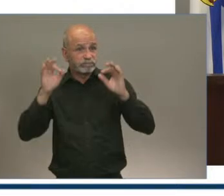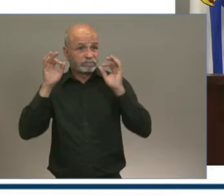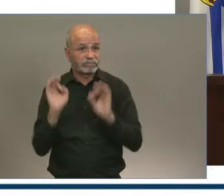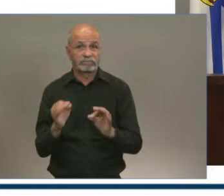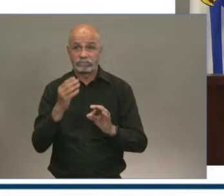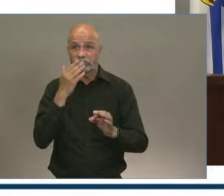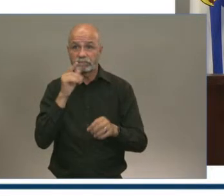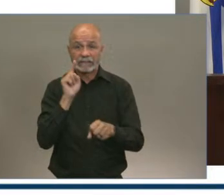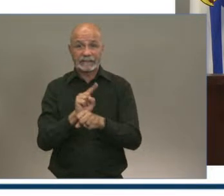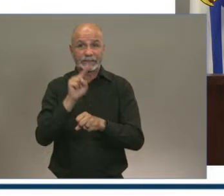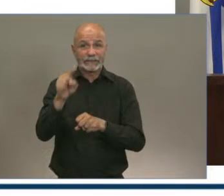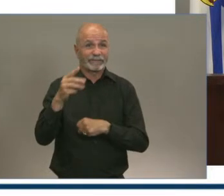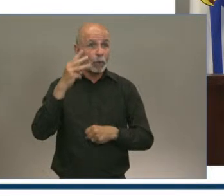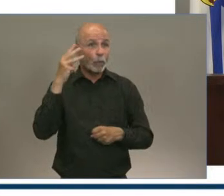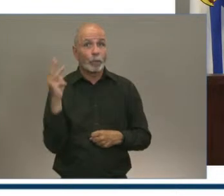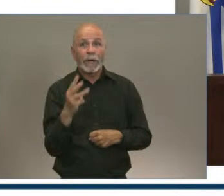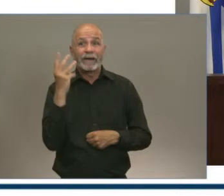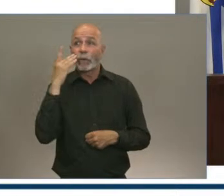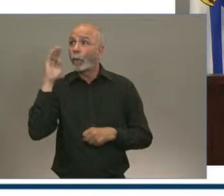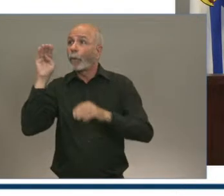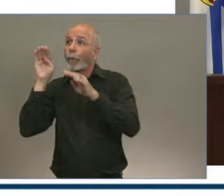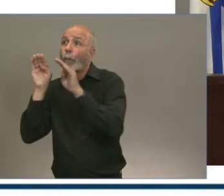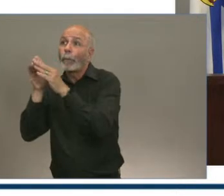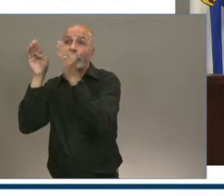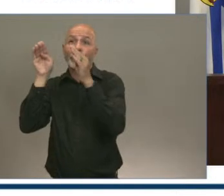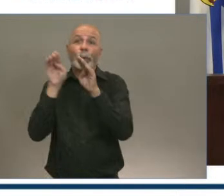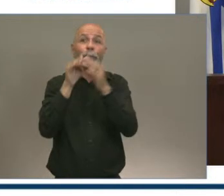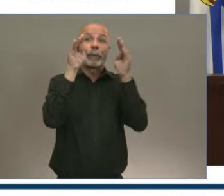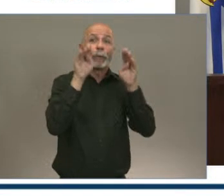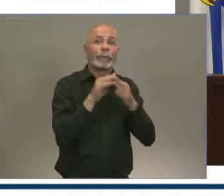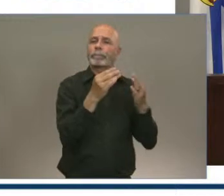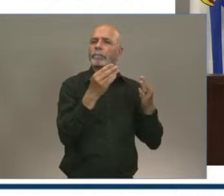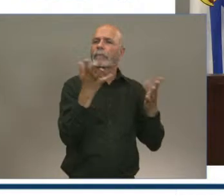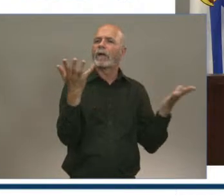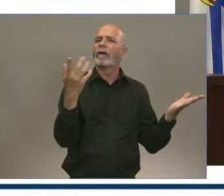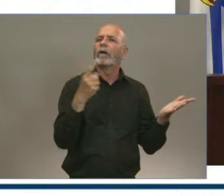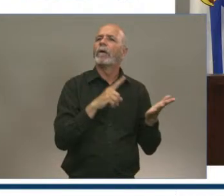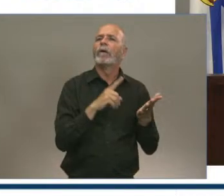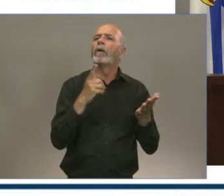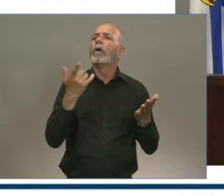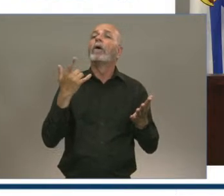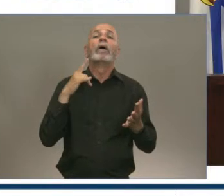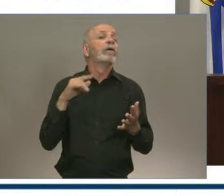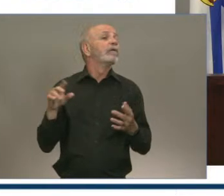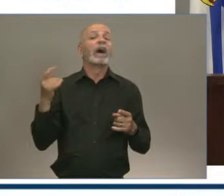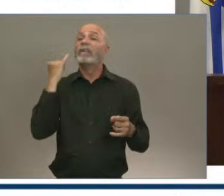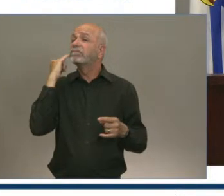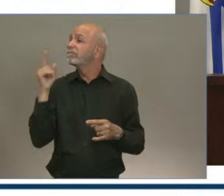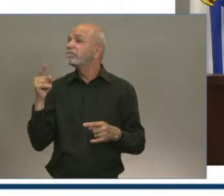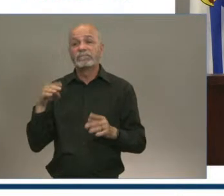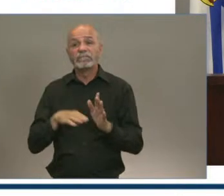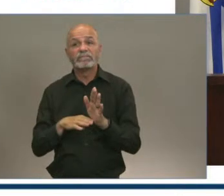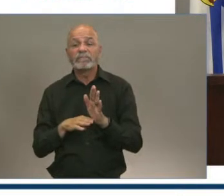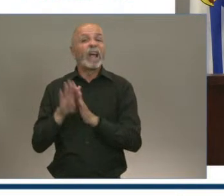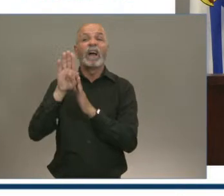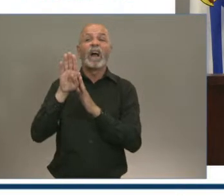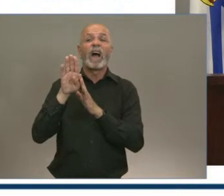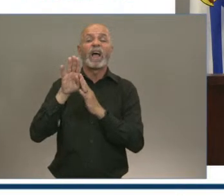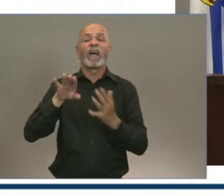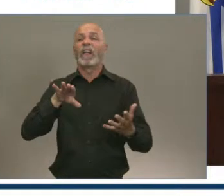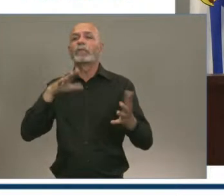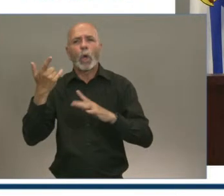week. Is there anything that could happen on the weekend that would cause phase 2 not to happen on time? Is there a certain